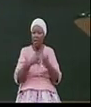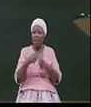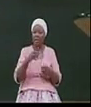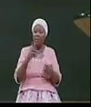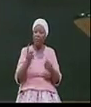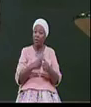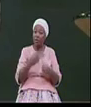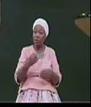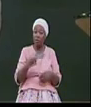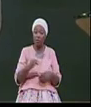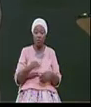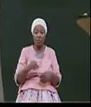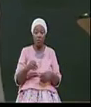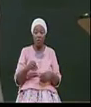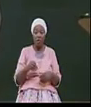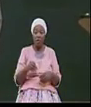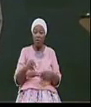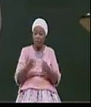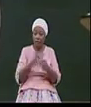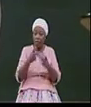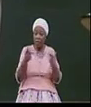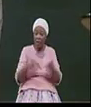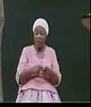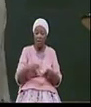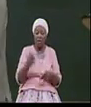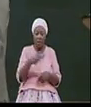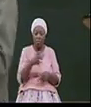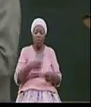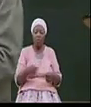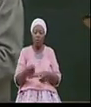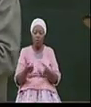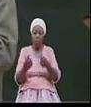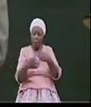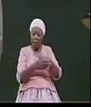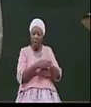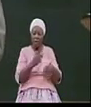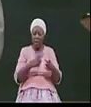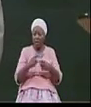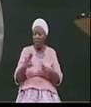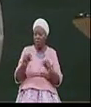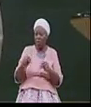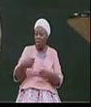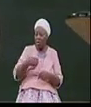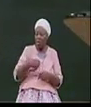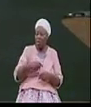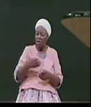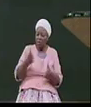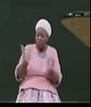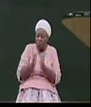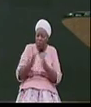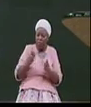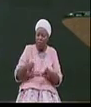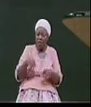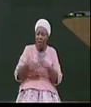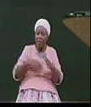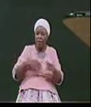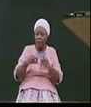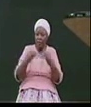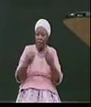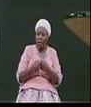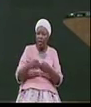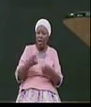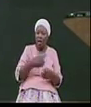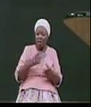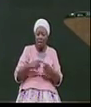the least in my family, I don't have the strength, how can I do this, how can I do this? But the Lord said, go in those